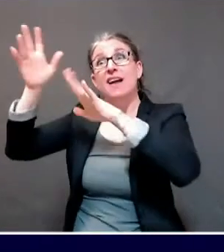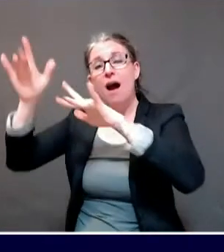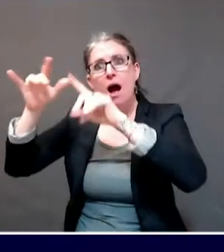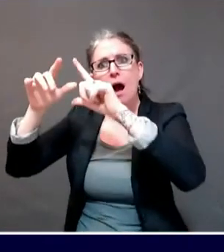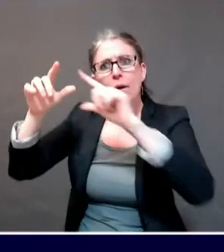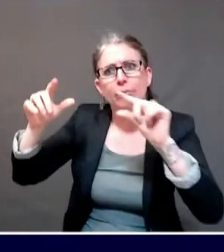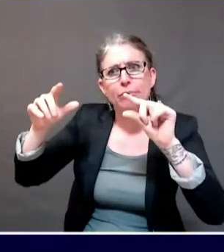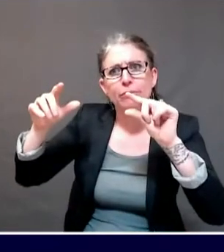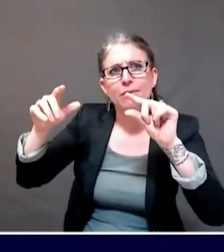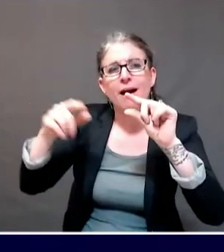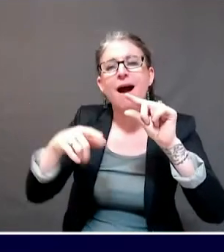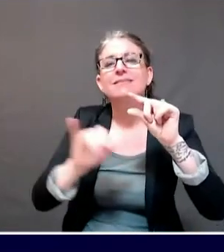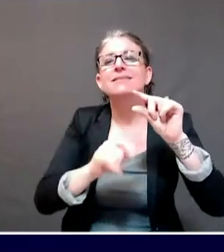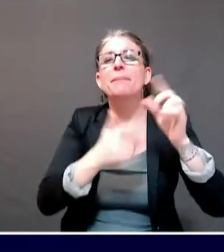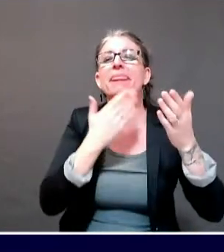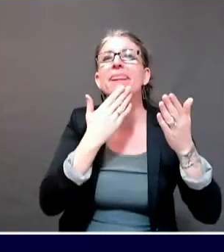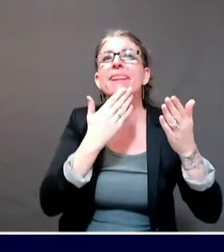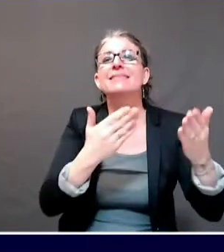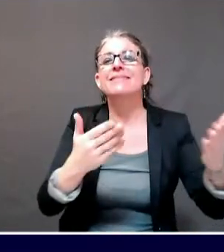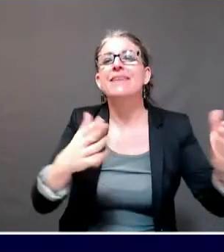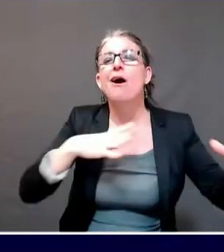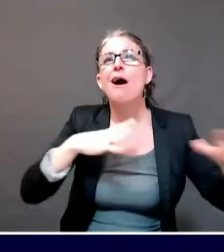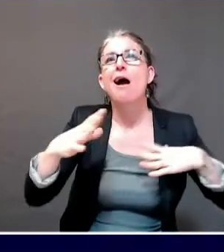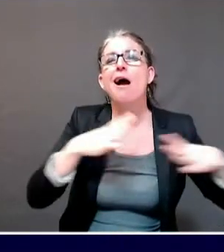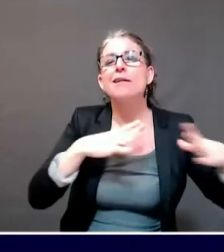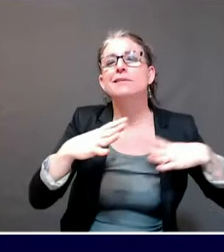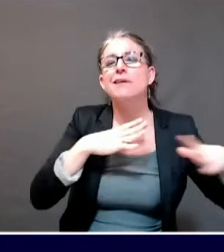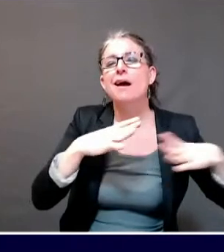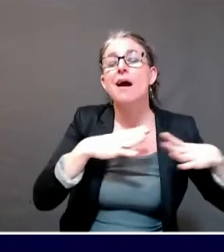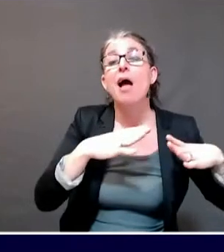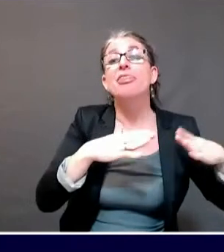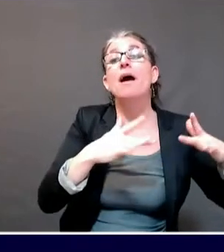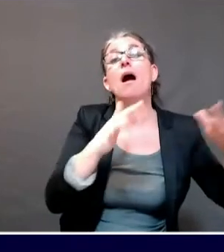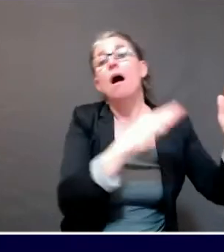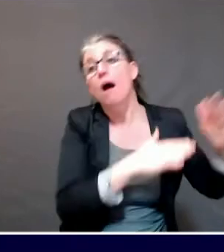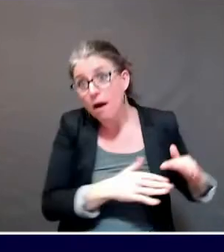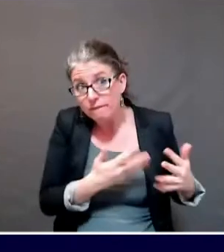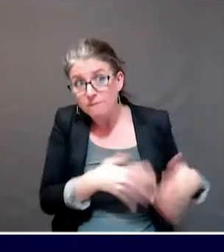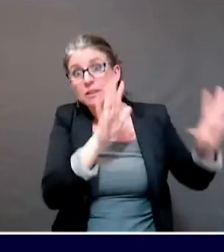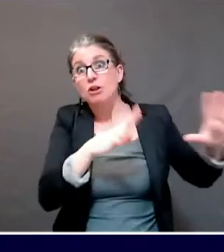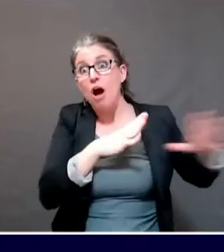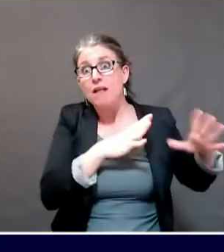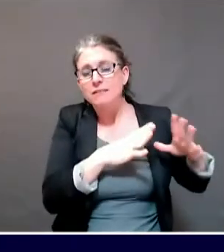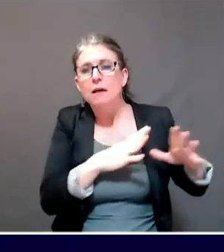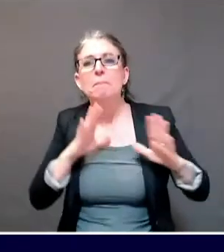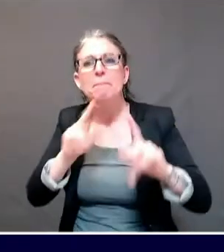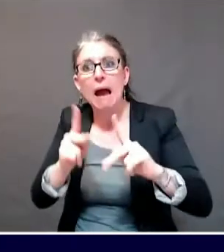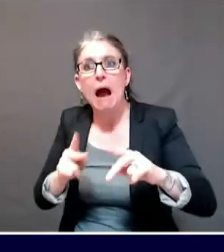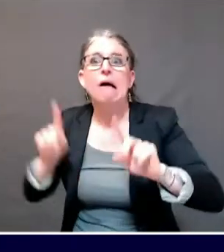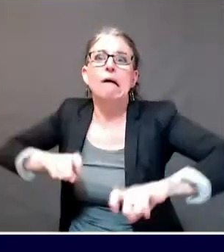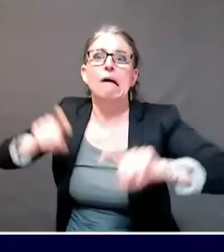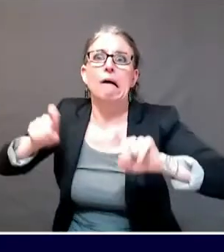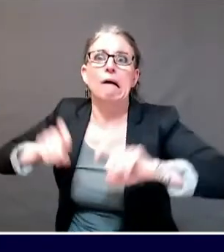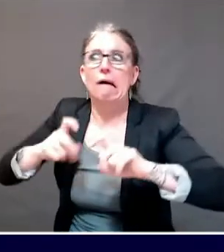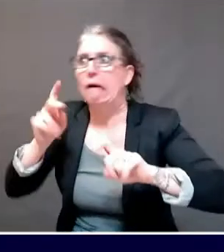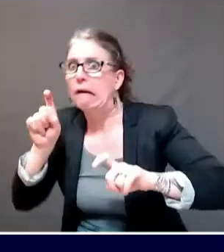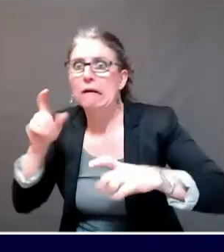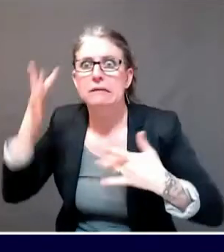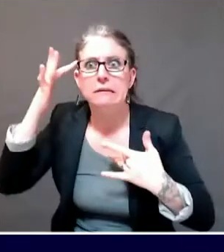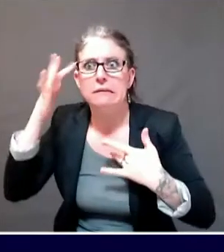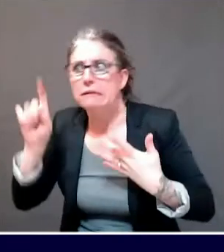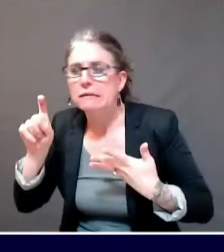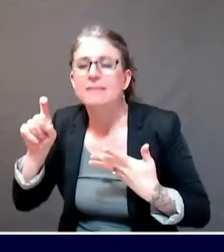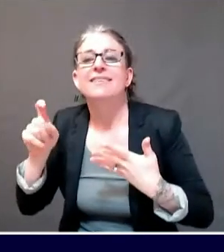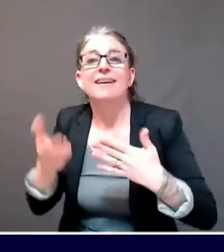decreased positivity rate. But the bottom line here is that although there has been some increased transmission in Maine, for